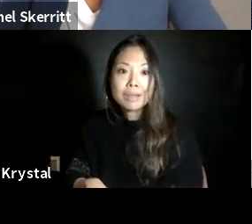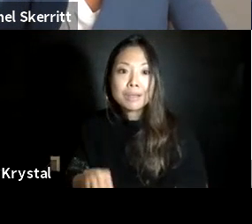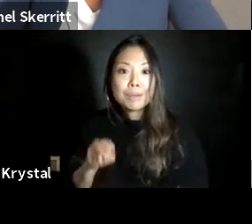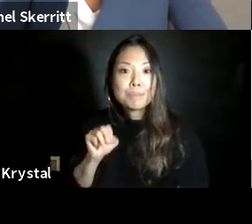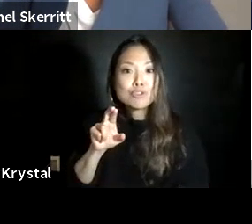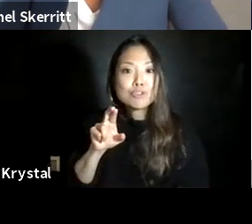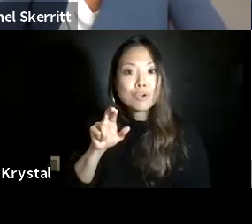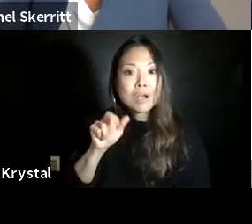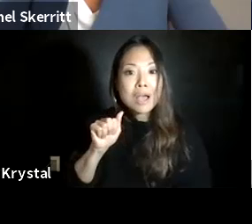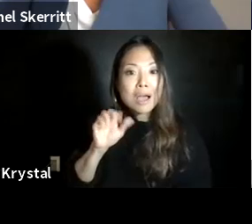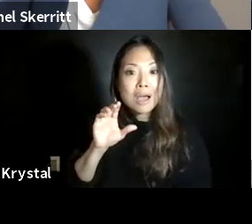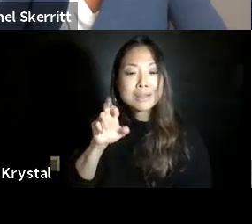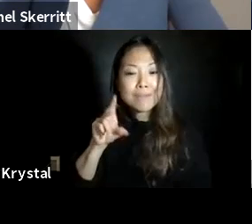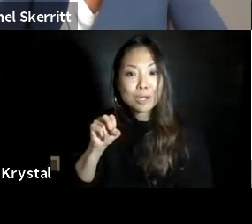across,